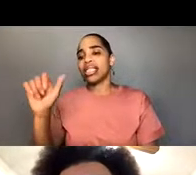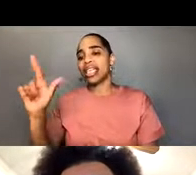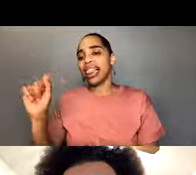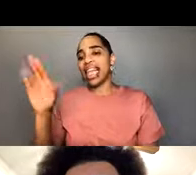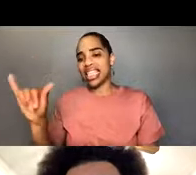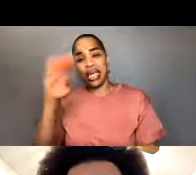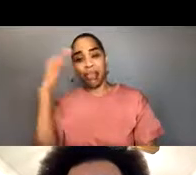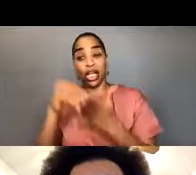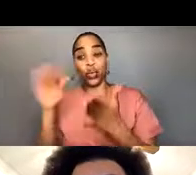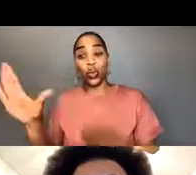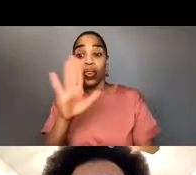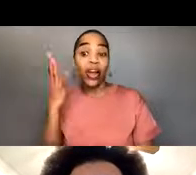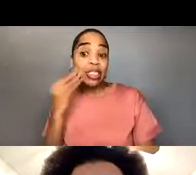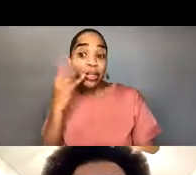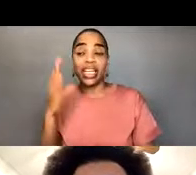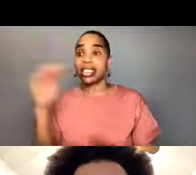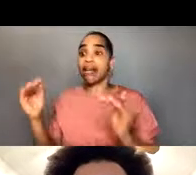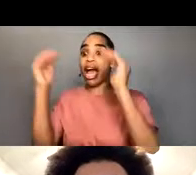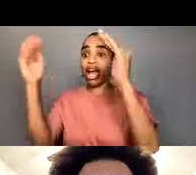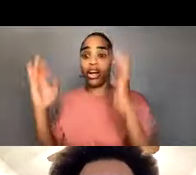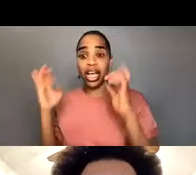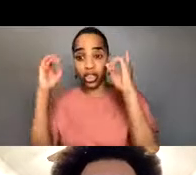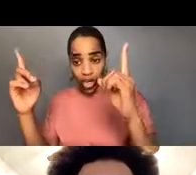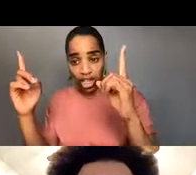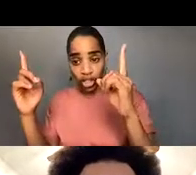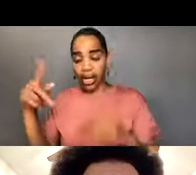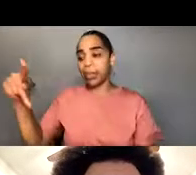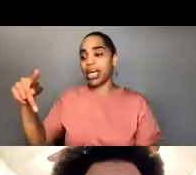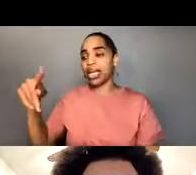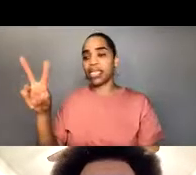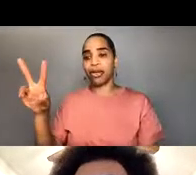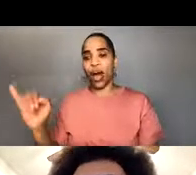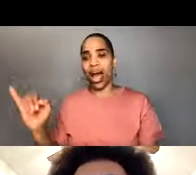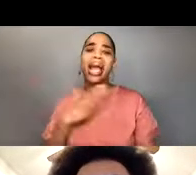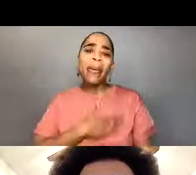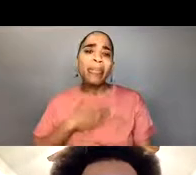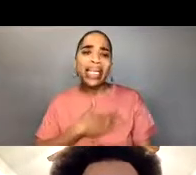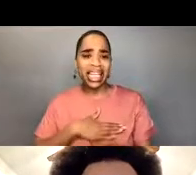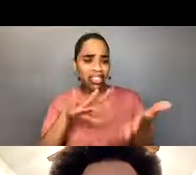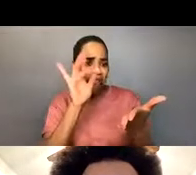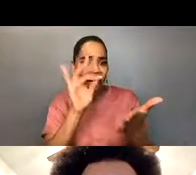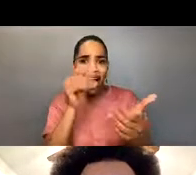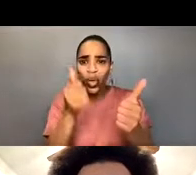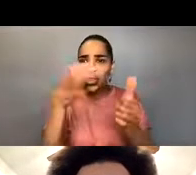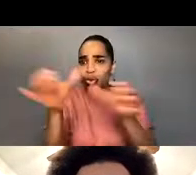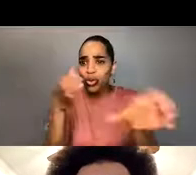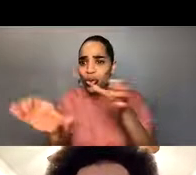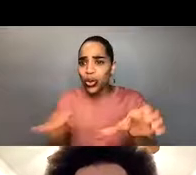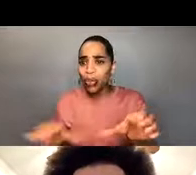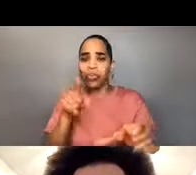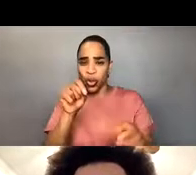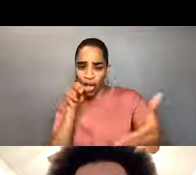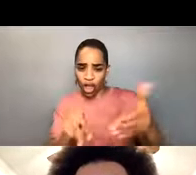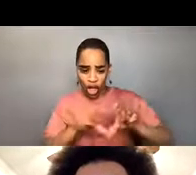Students' Experiences in Higher Education at a PWI. So please locate the breakout rooms at the bottom of your